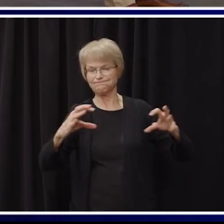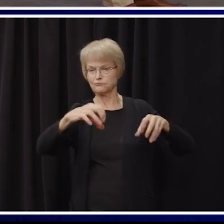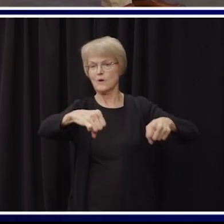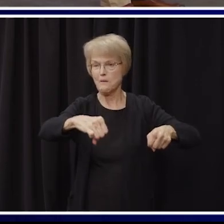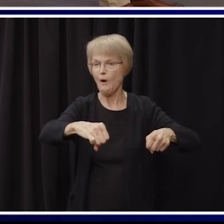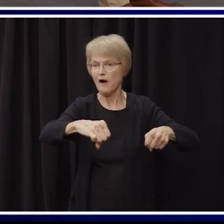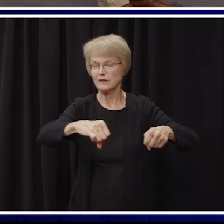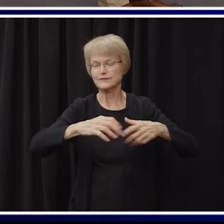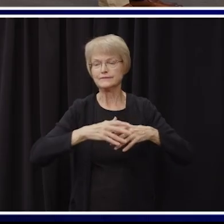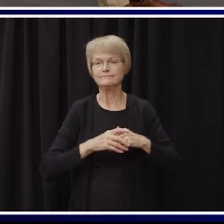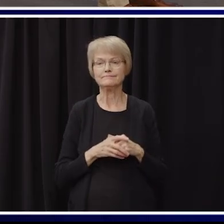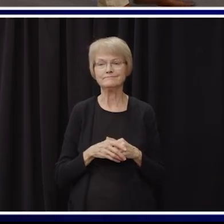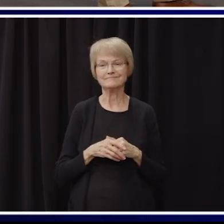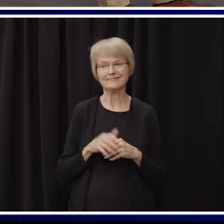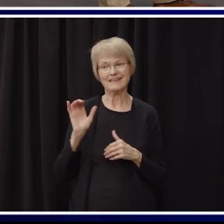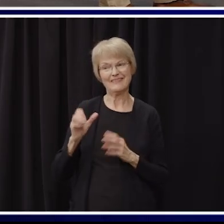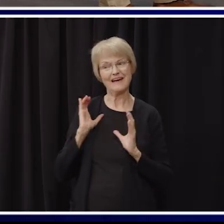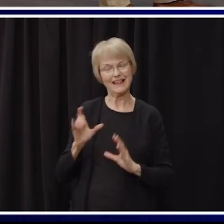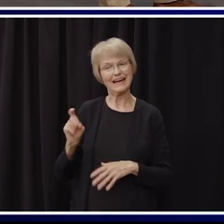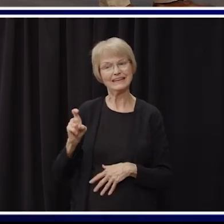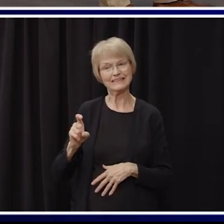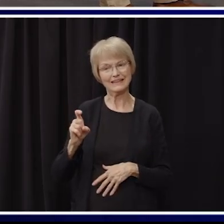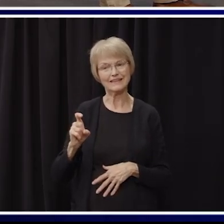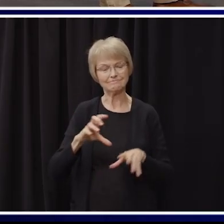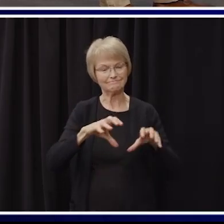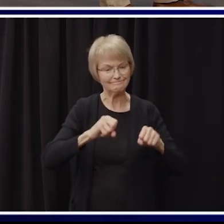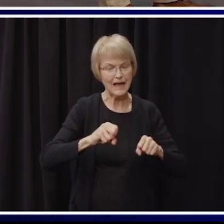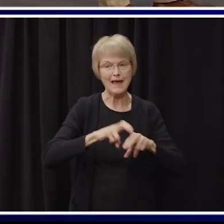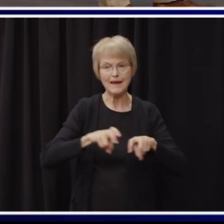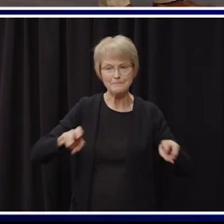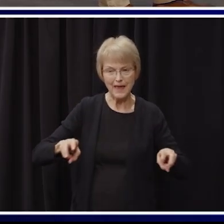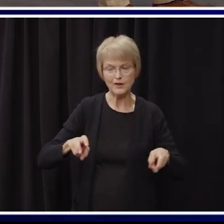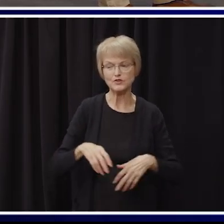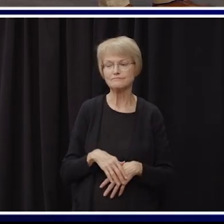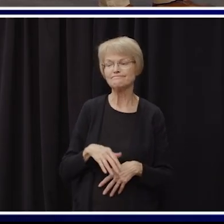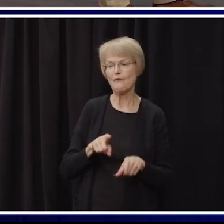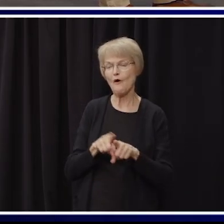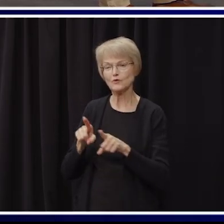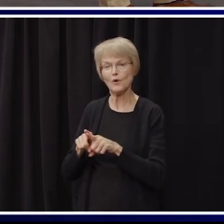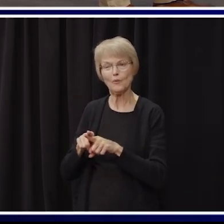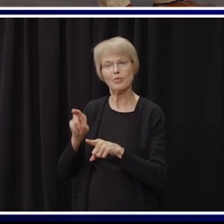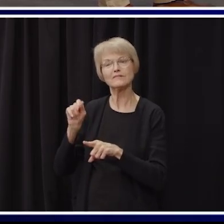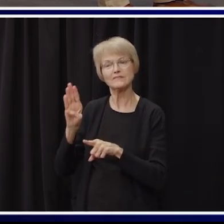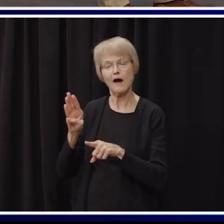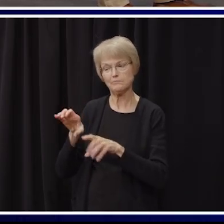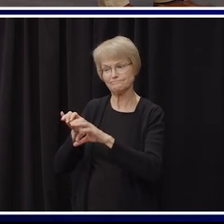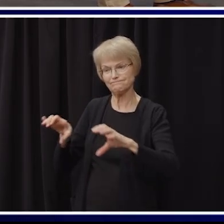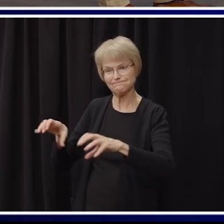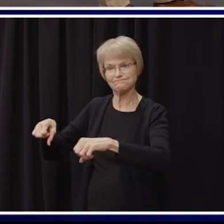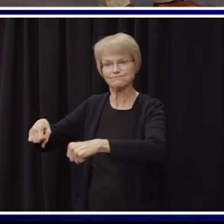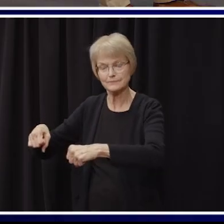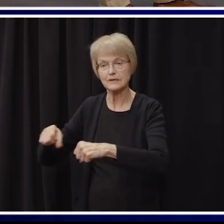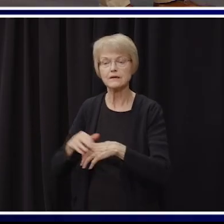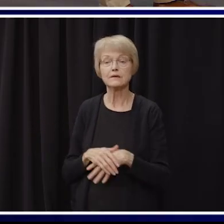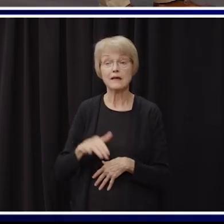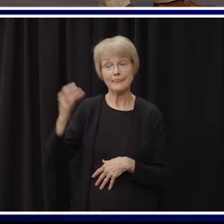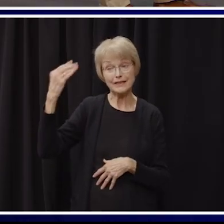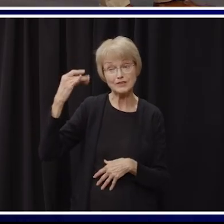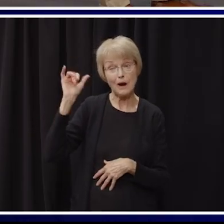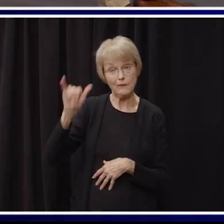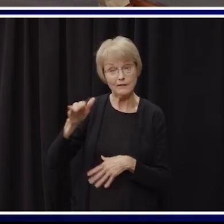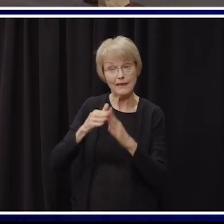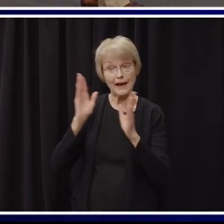client who needed grab bars in the bench and over by the tub. The shower system in this house